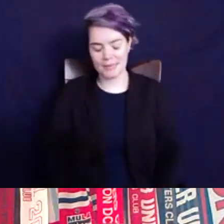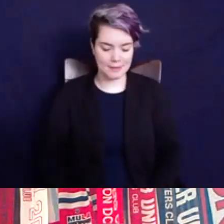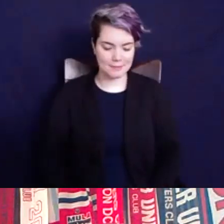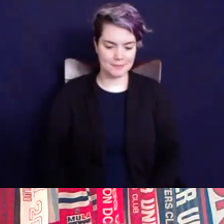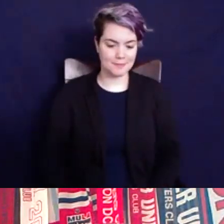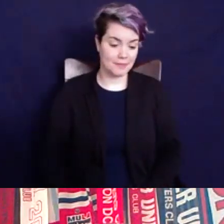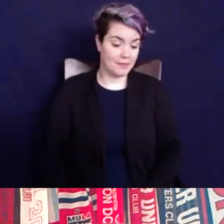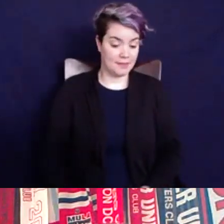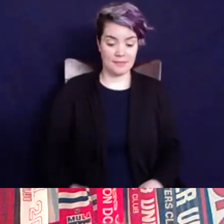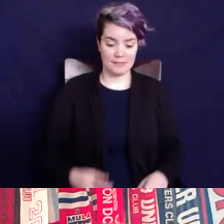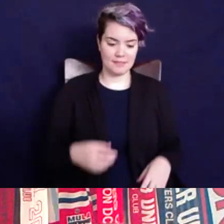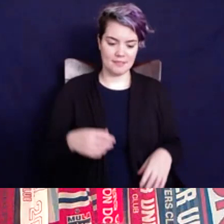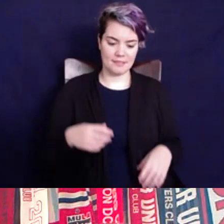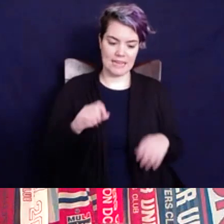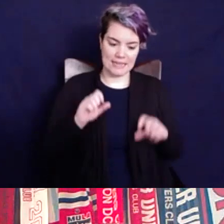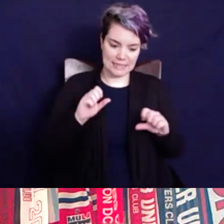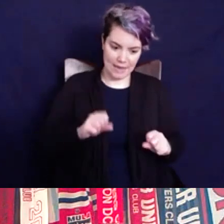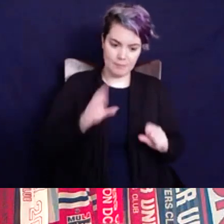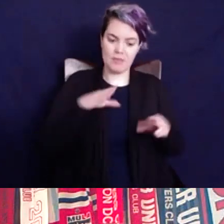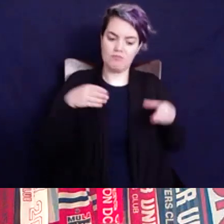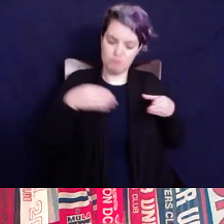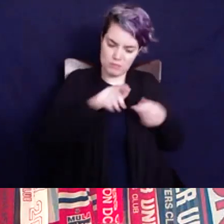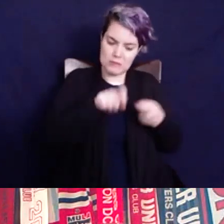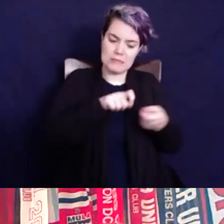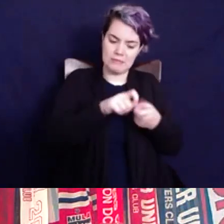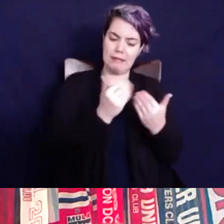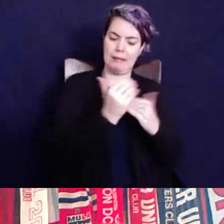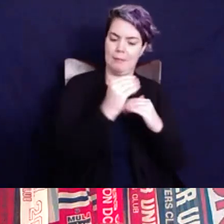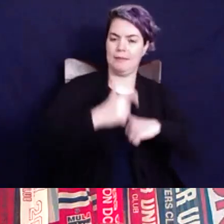are targeted and limited.